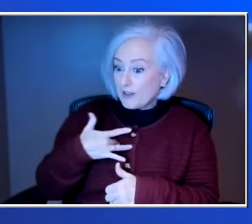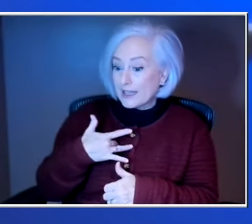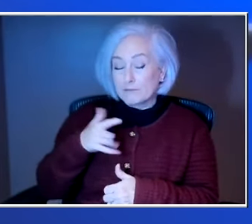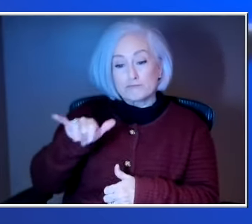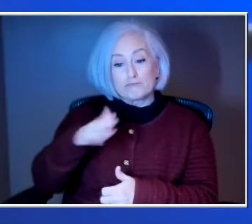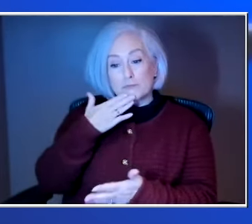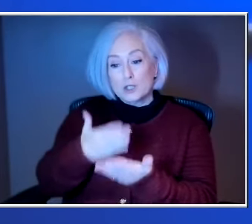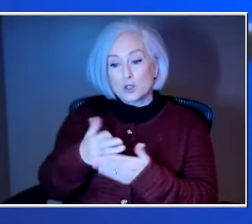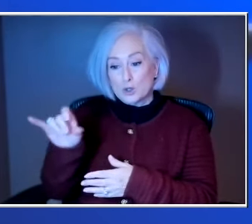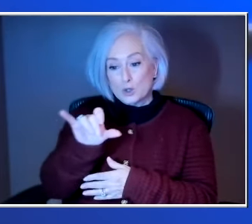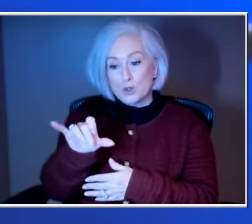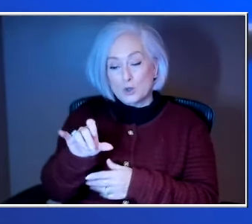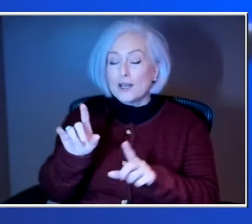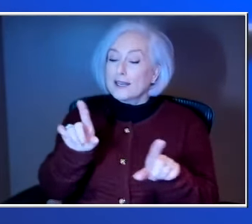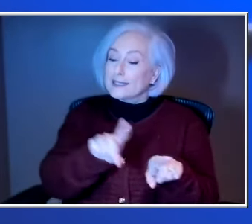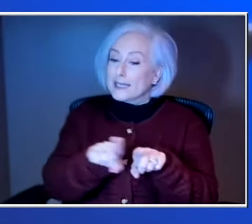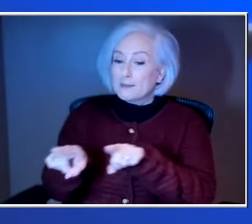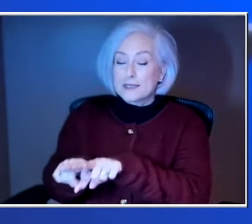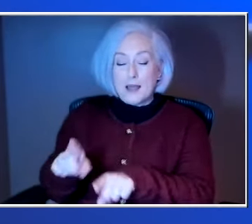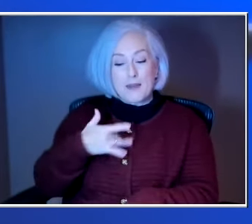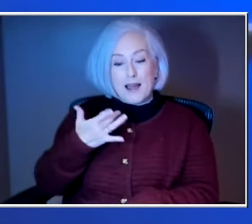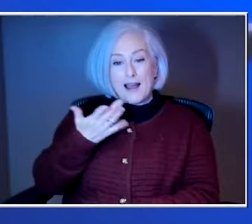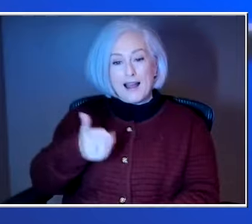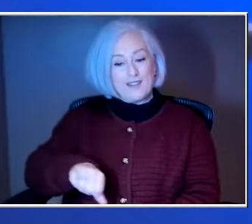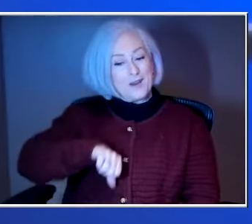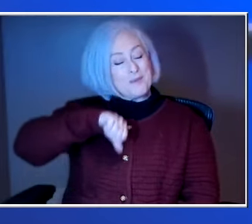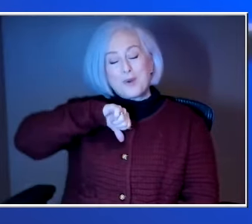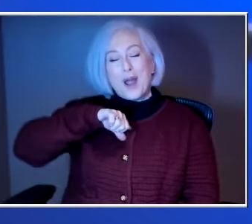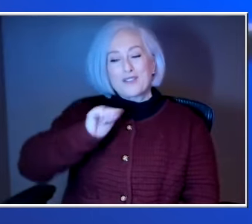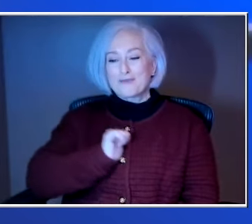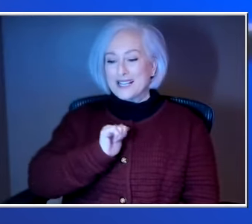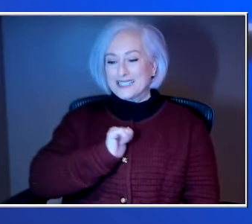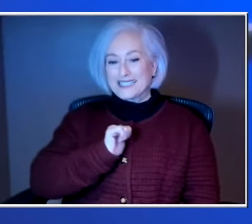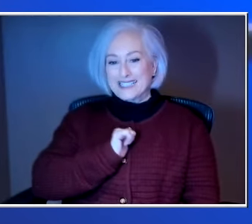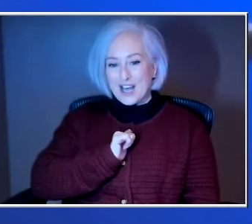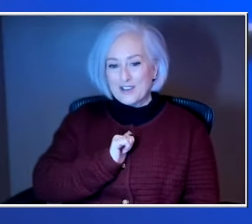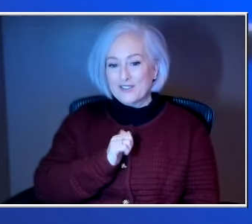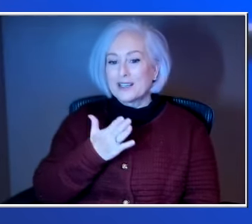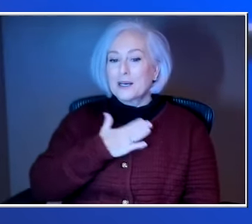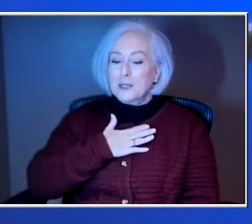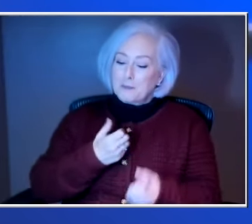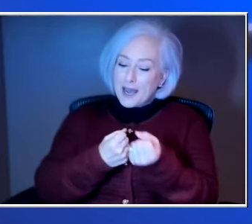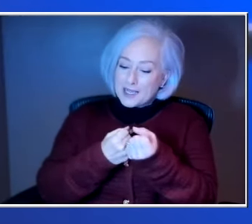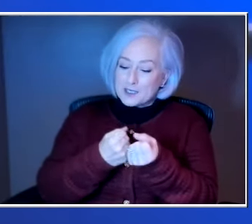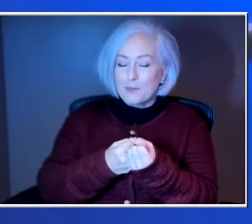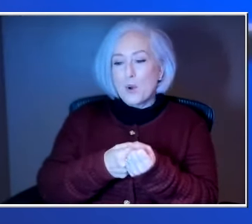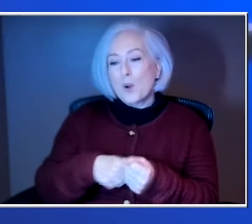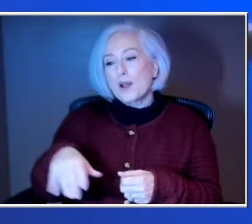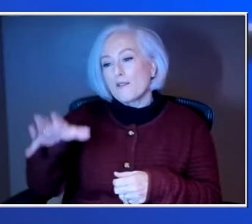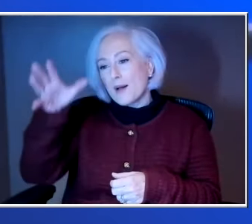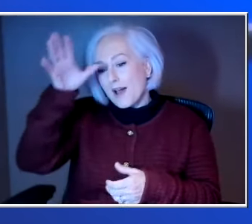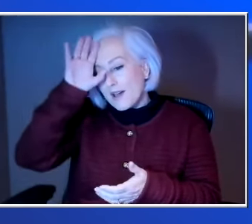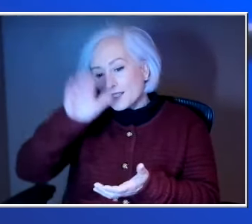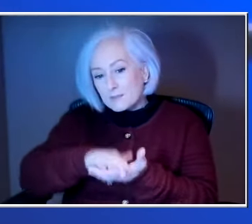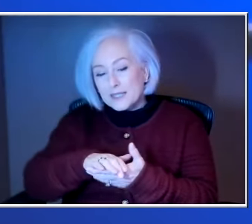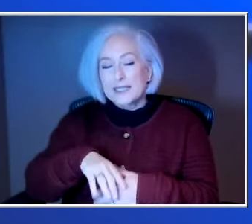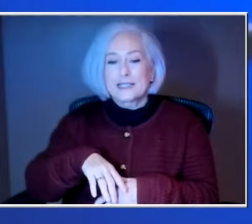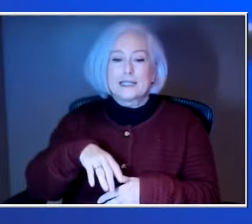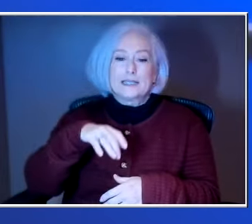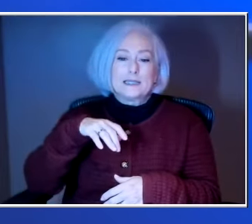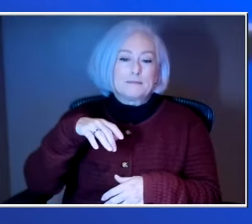I've done so far. You know, the support of my family, the support of my husband and my kids, and I have two very good friends, and I have a great administrator,